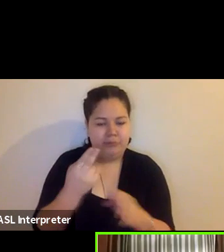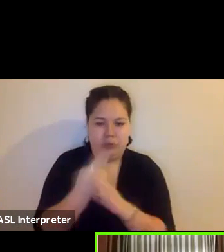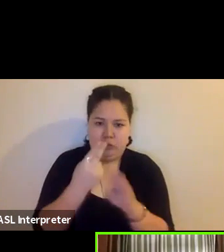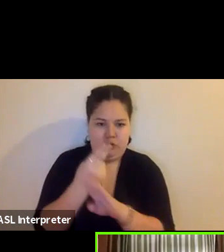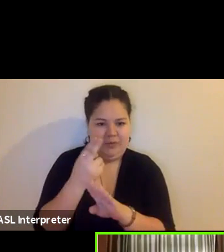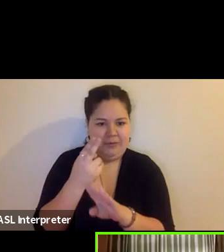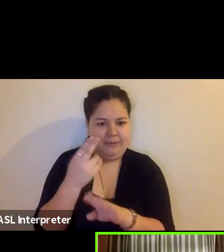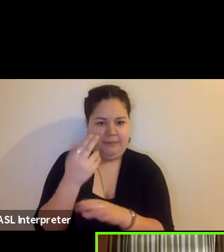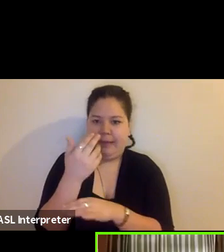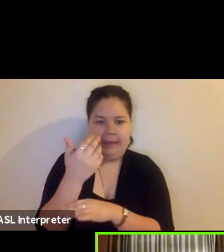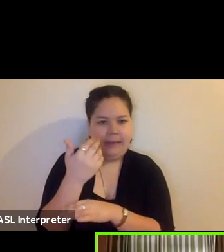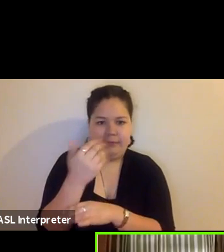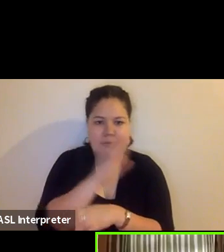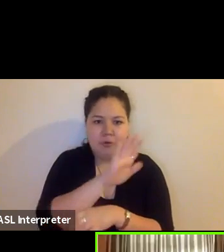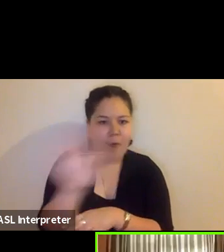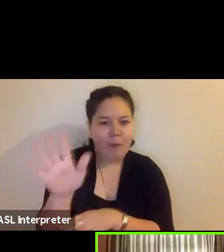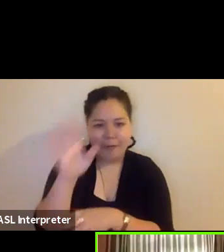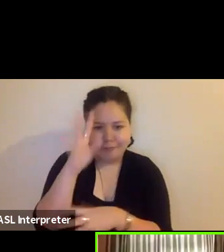me in any way they wish.